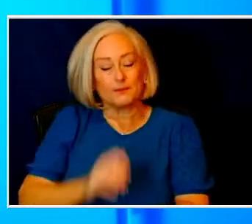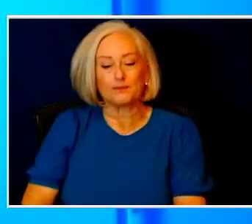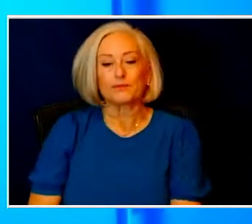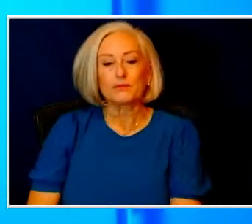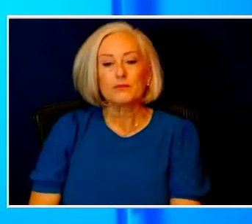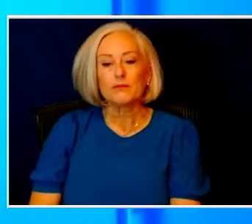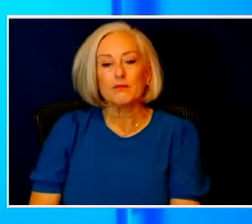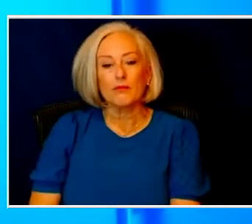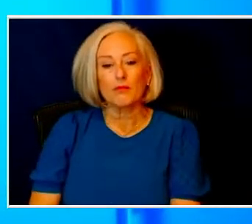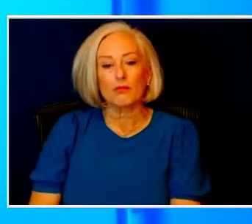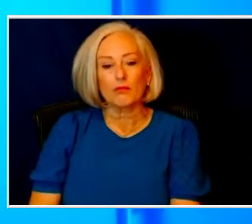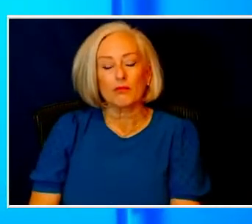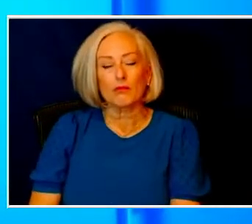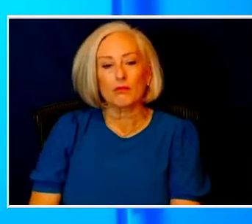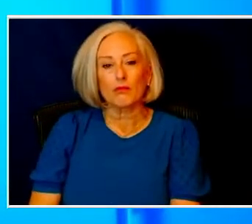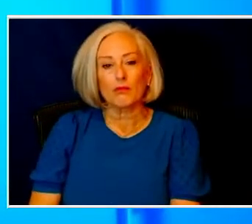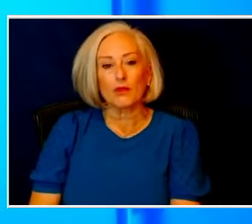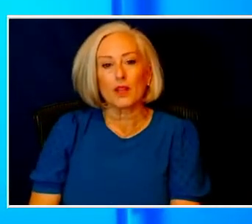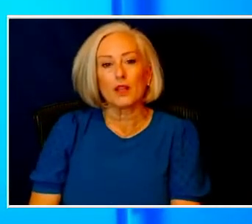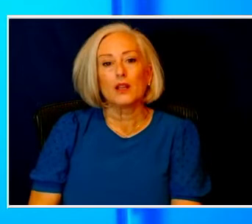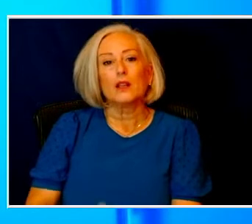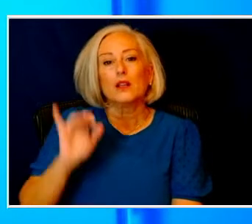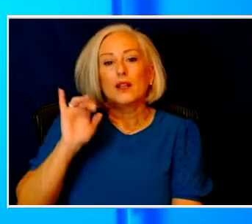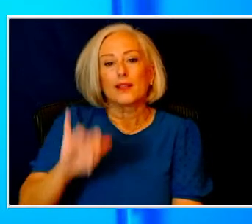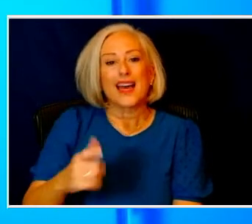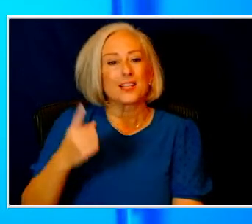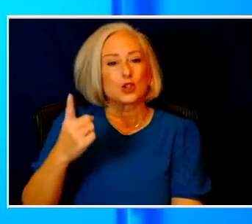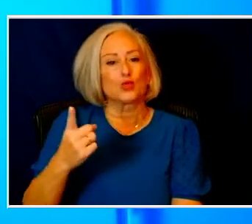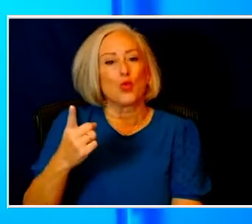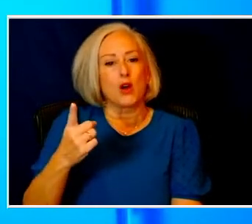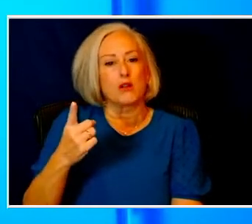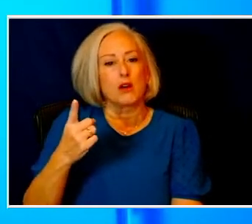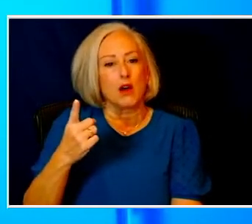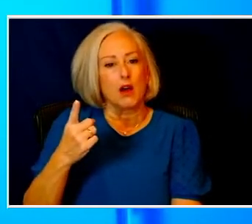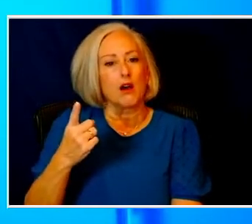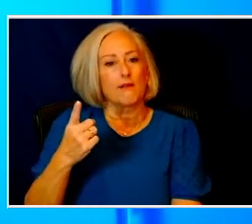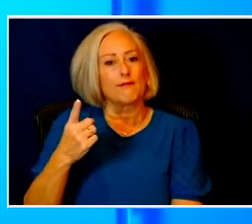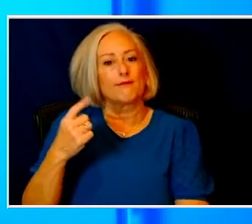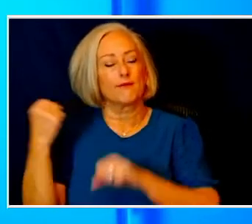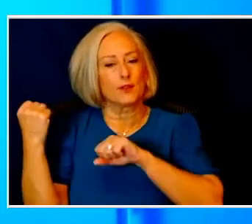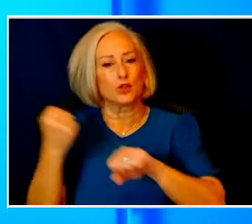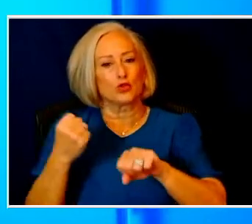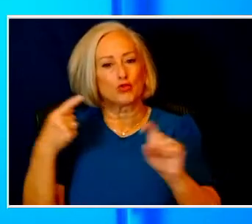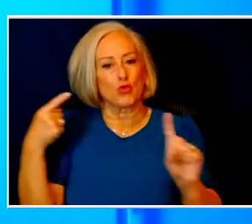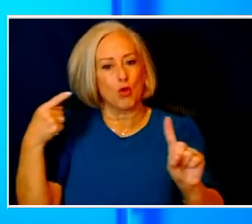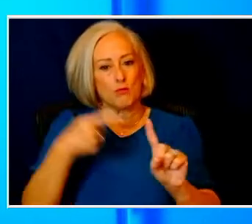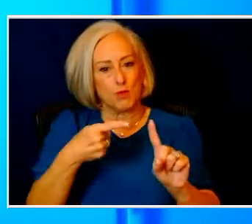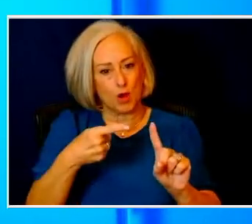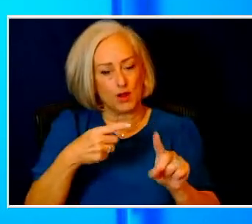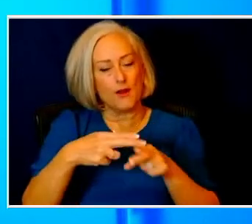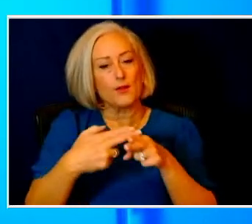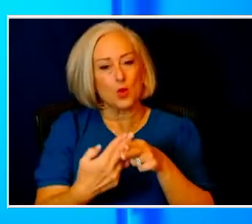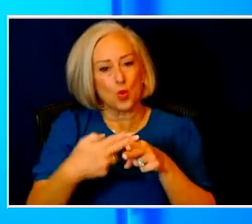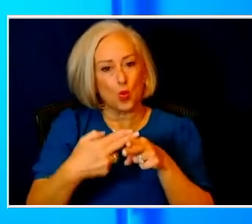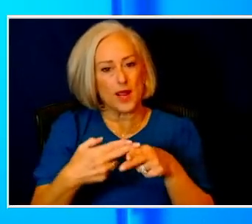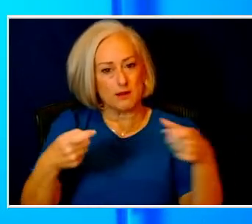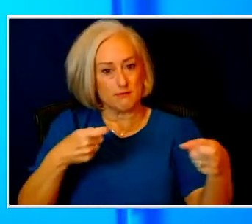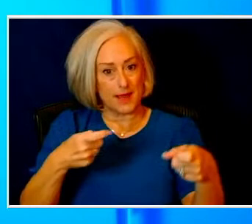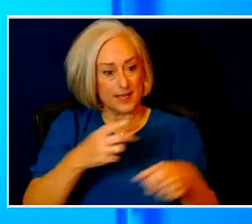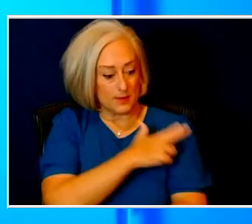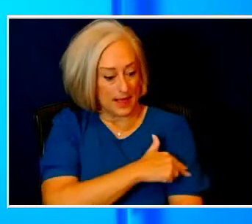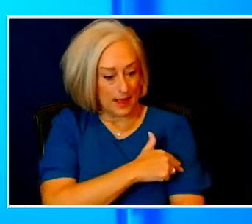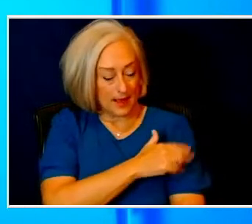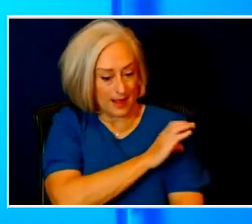That's one of the really strong points of the weight management clinic, in that